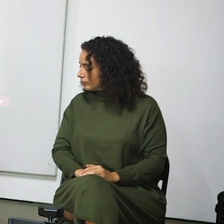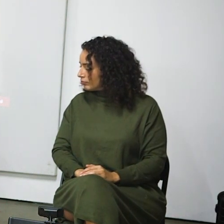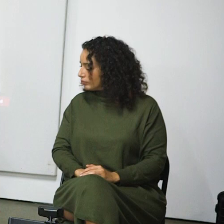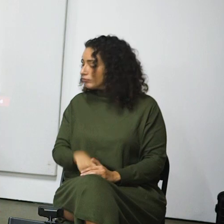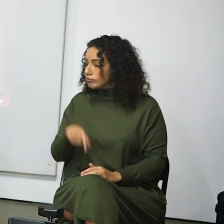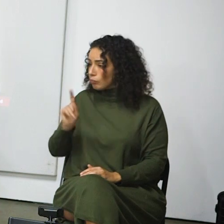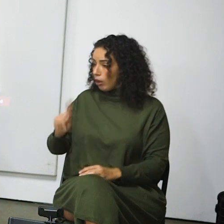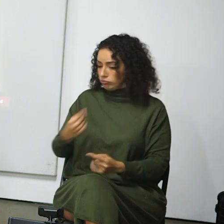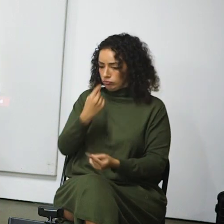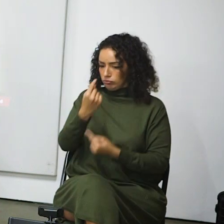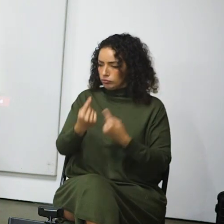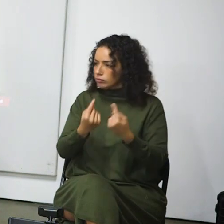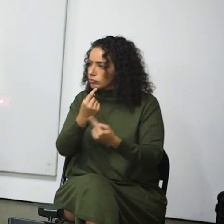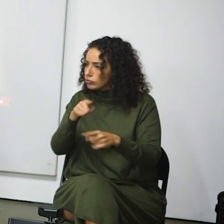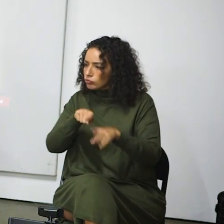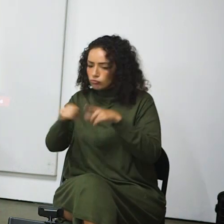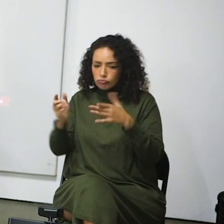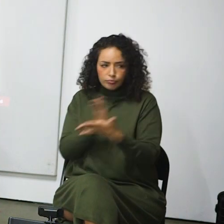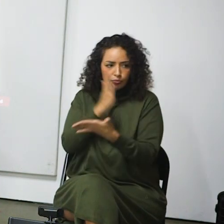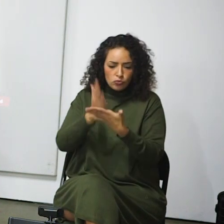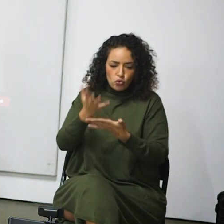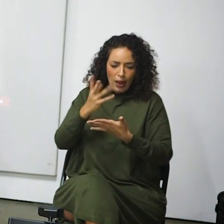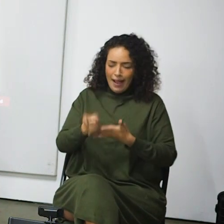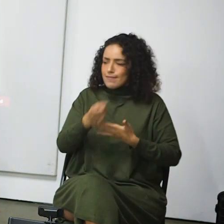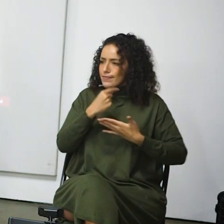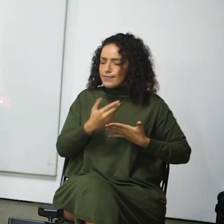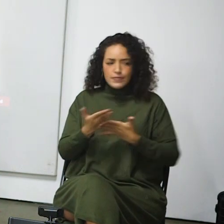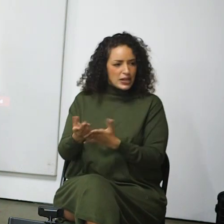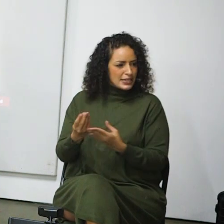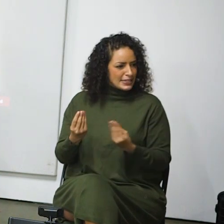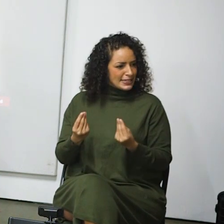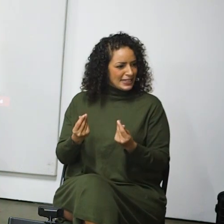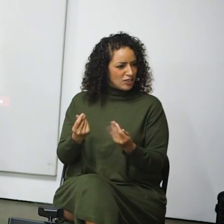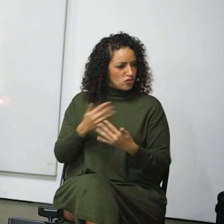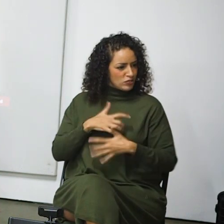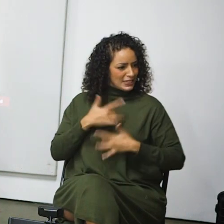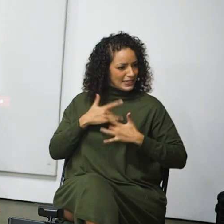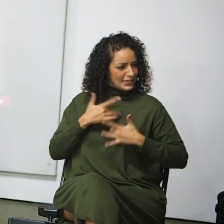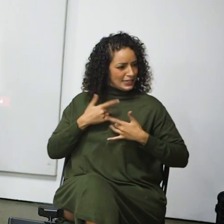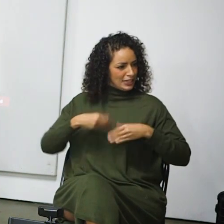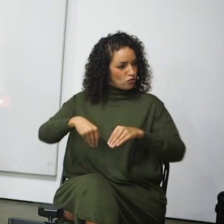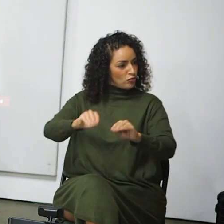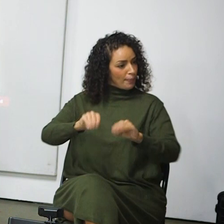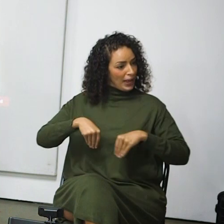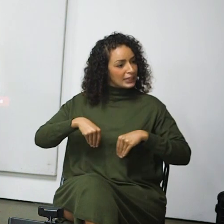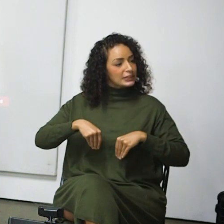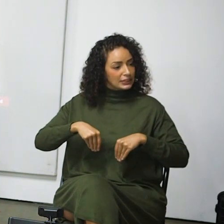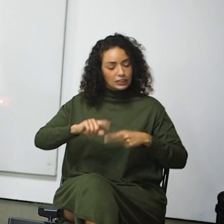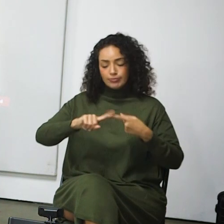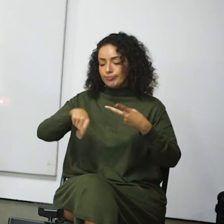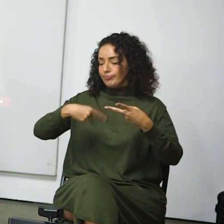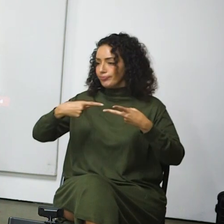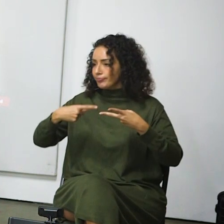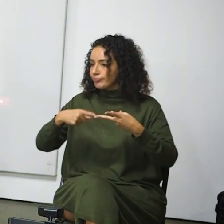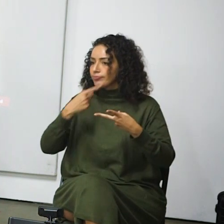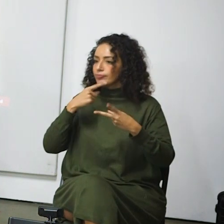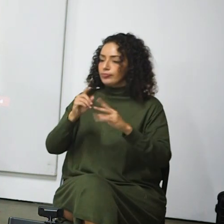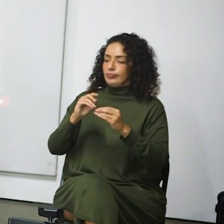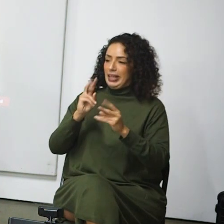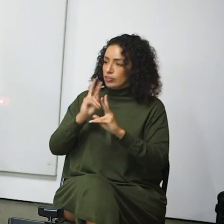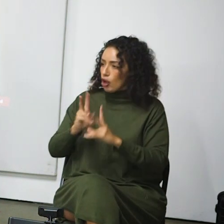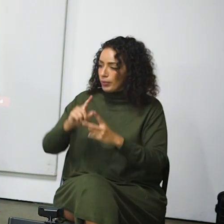doing things like sensory maps, doing access guides, doing visual stories. So I don't know that it's necessarily the